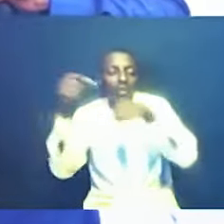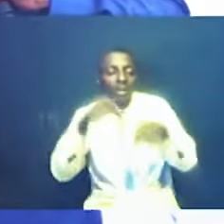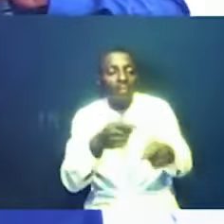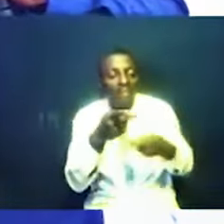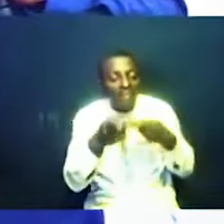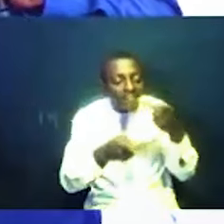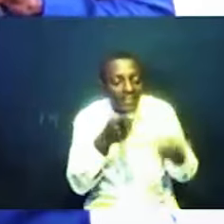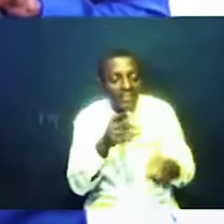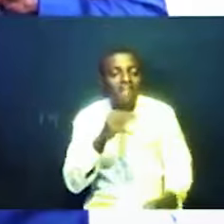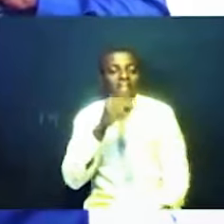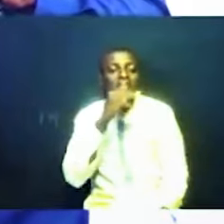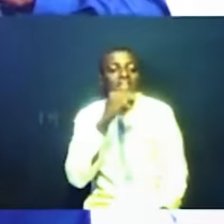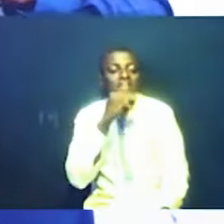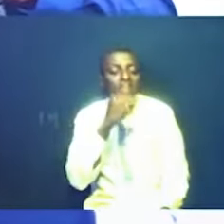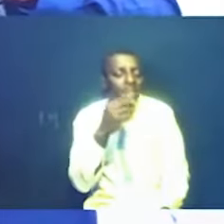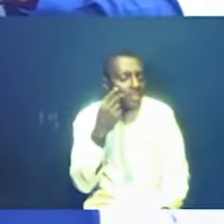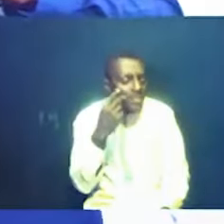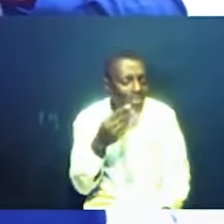did believed in him.